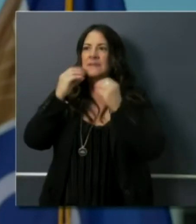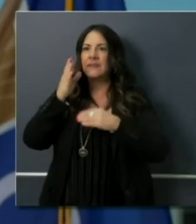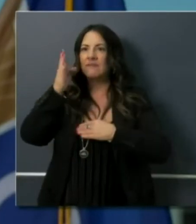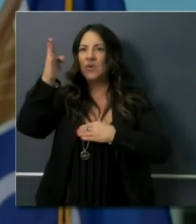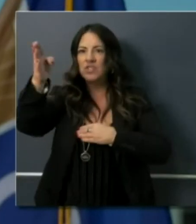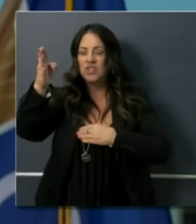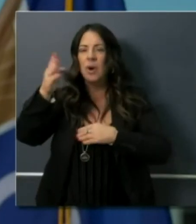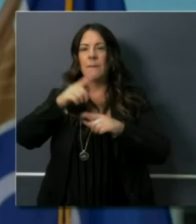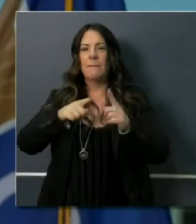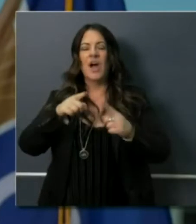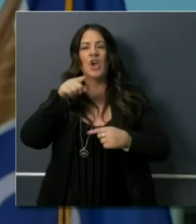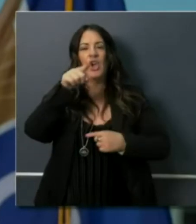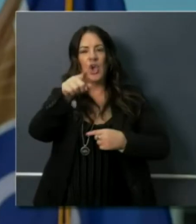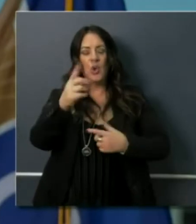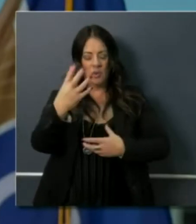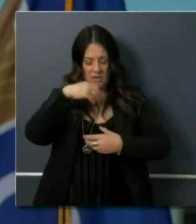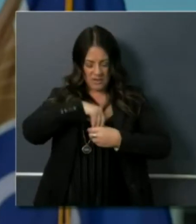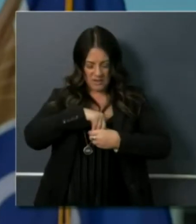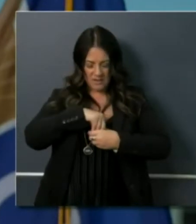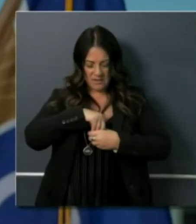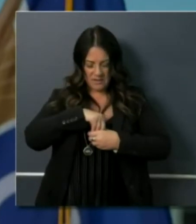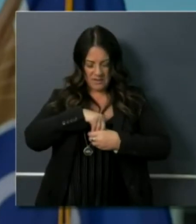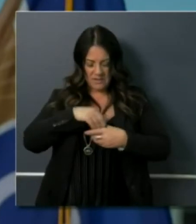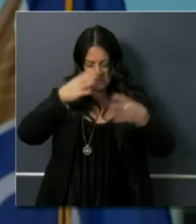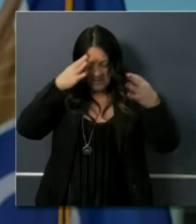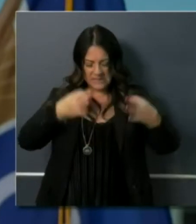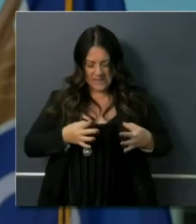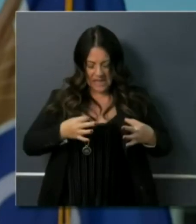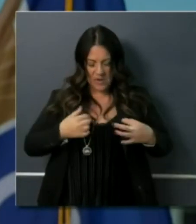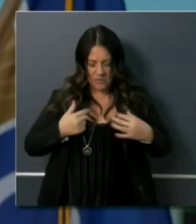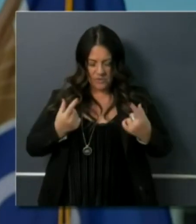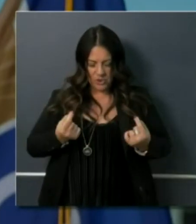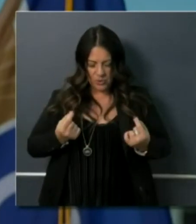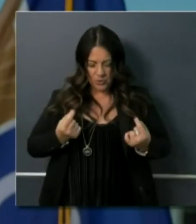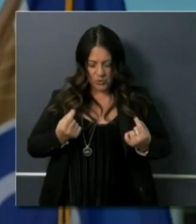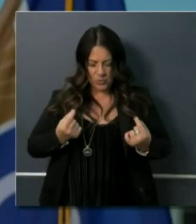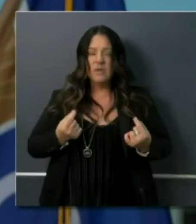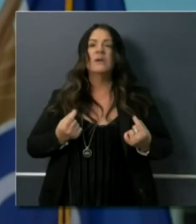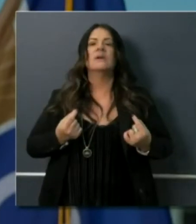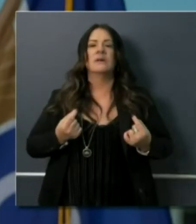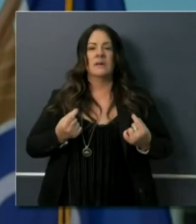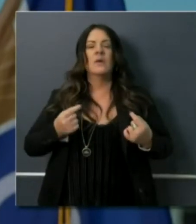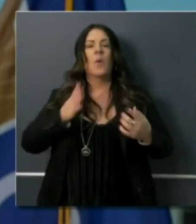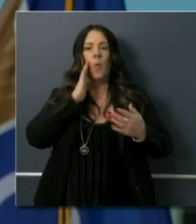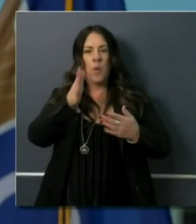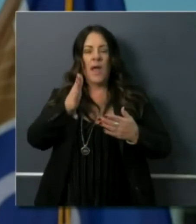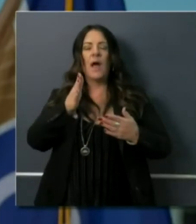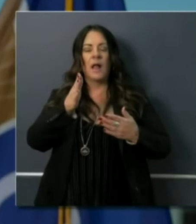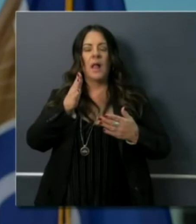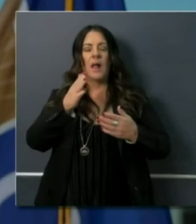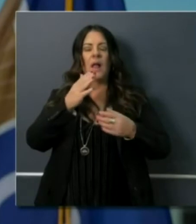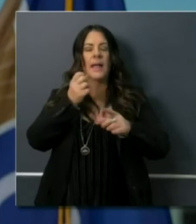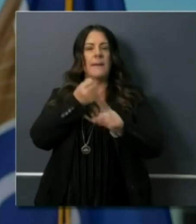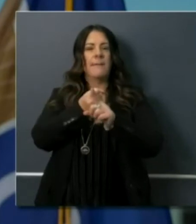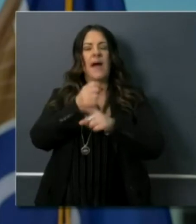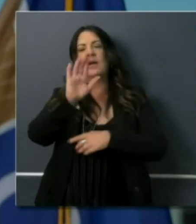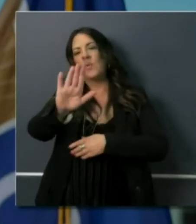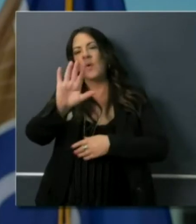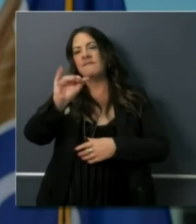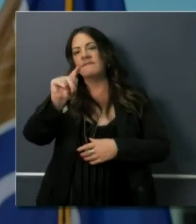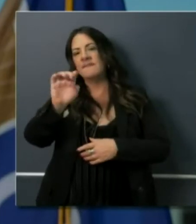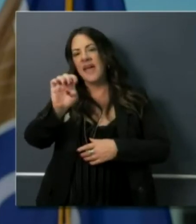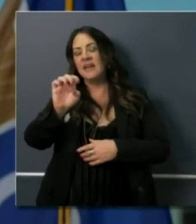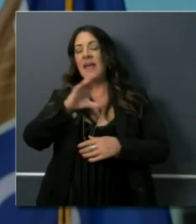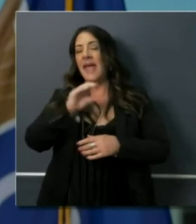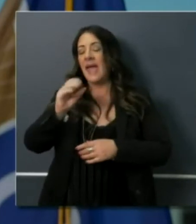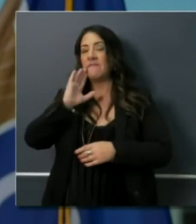happens inside of us. It's decisions, not conditions, that will determine the fate and future of this modeling.